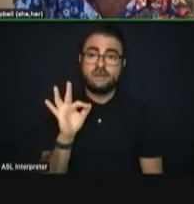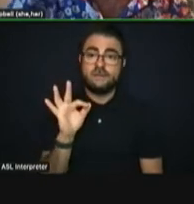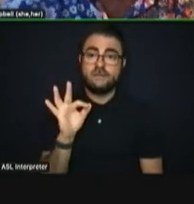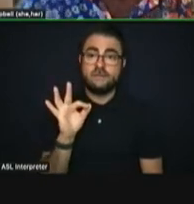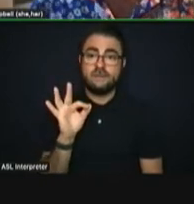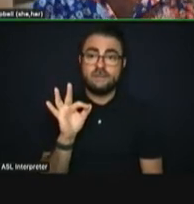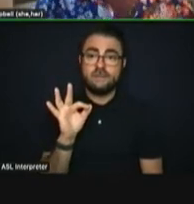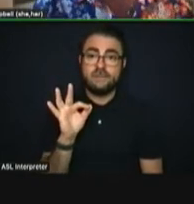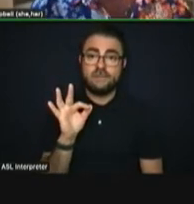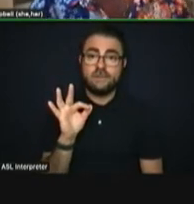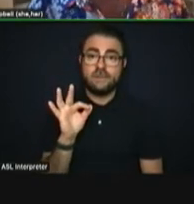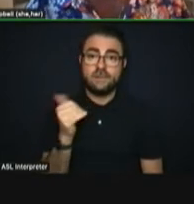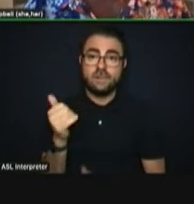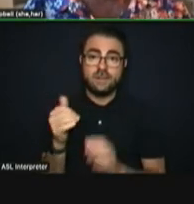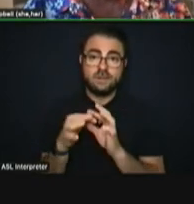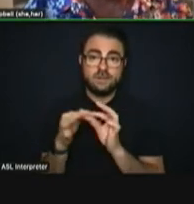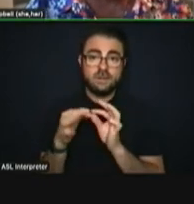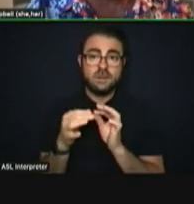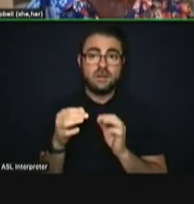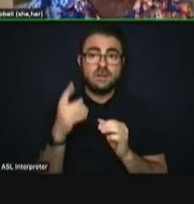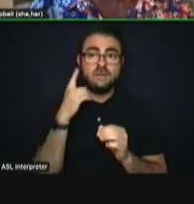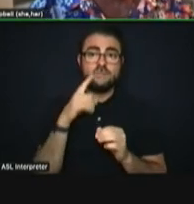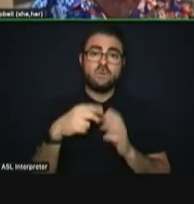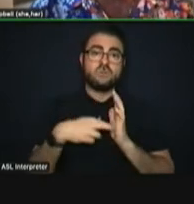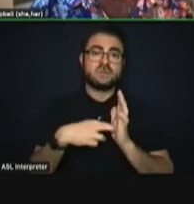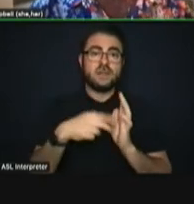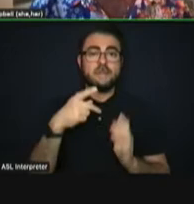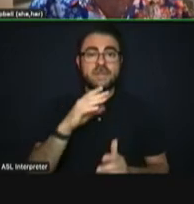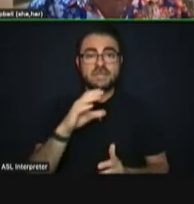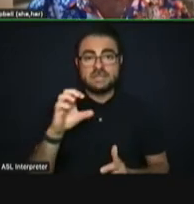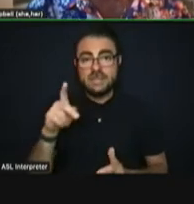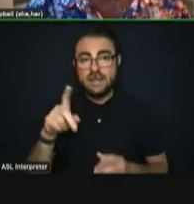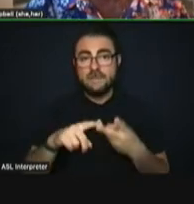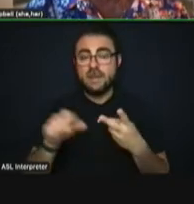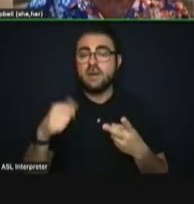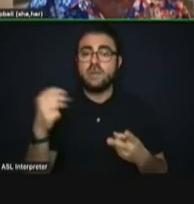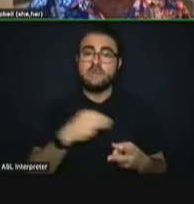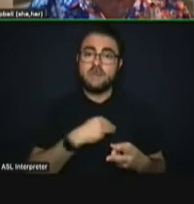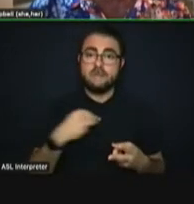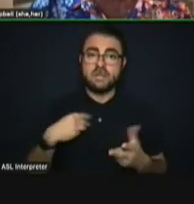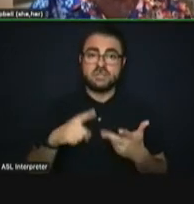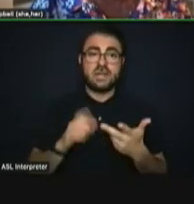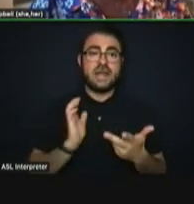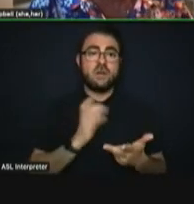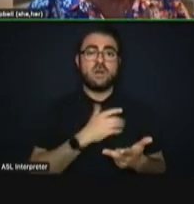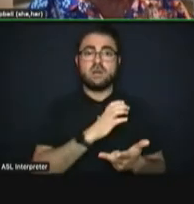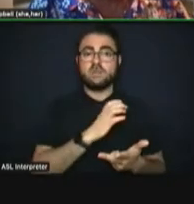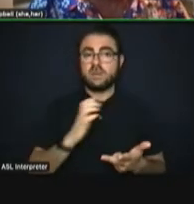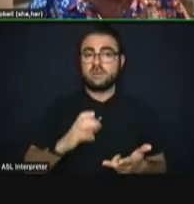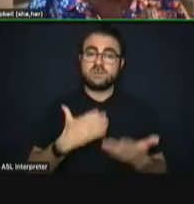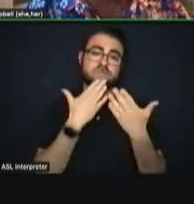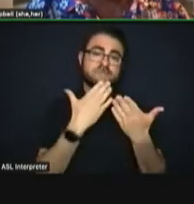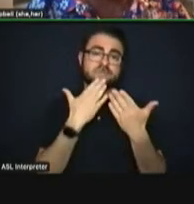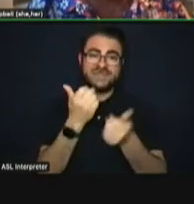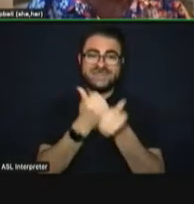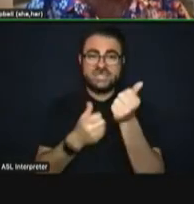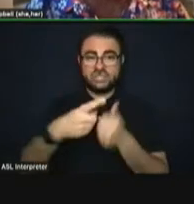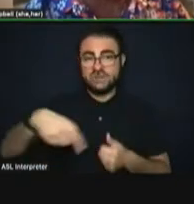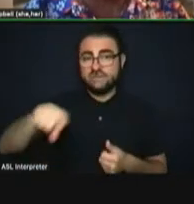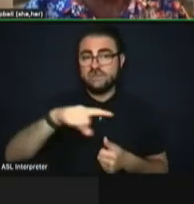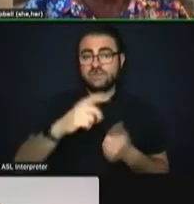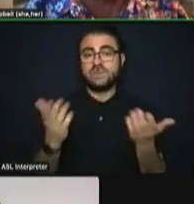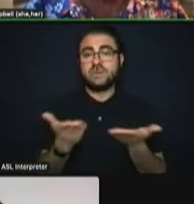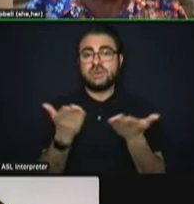on behalf of PCCEP and all the members here tonight and members in our committee, we want to thank each and every one of you for being here with